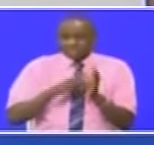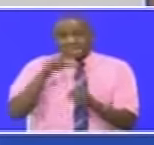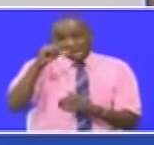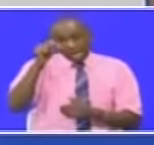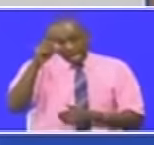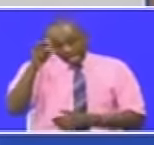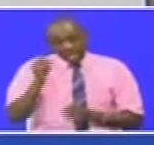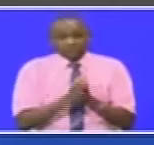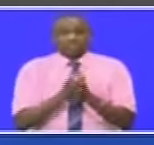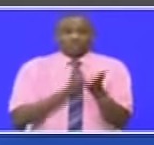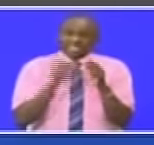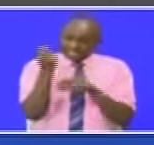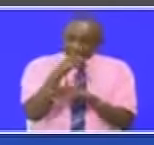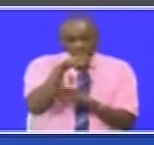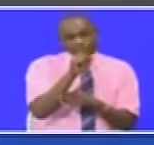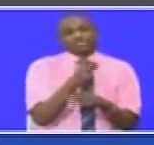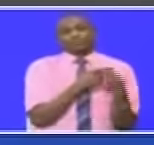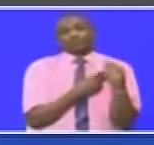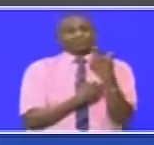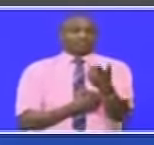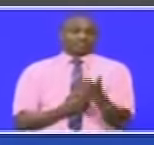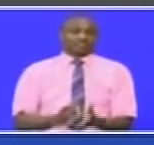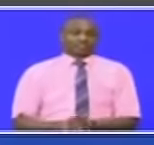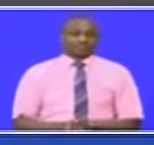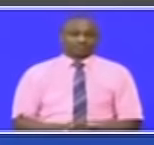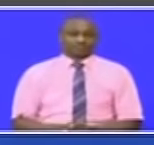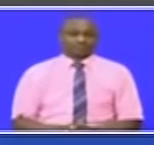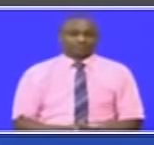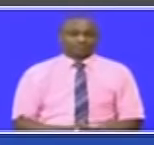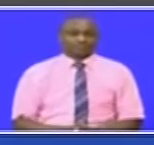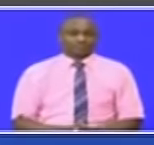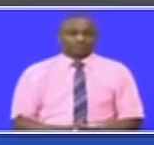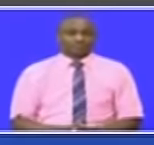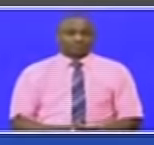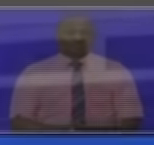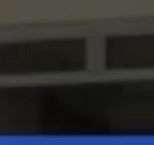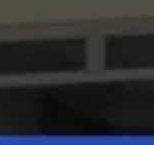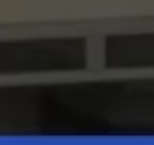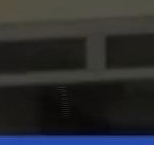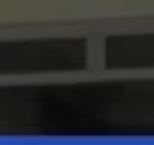Galana-Kulalu irrigation scheme.